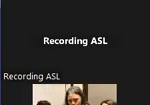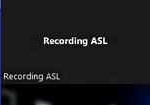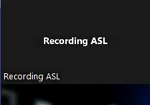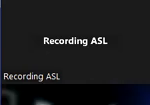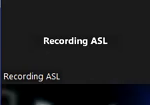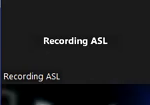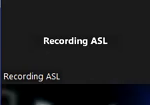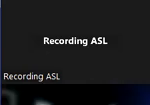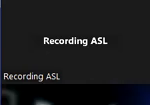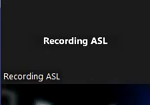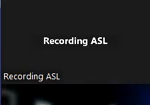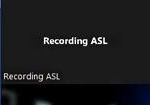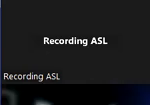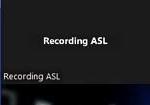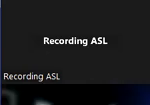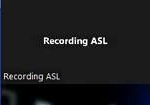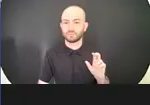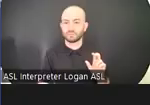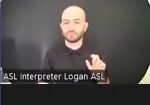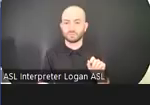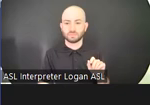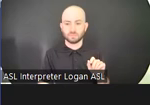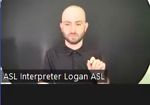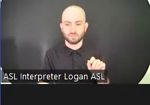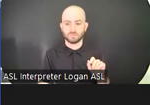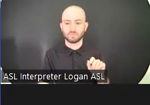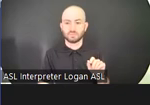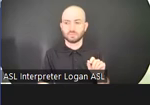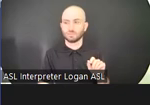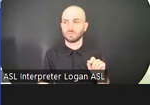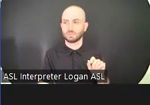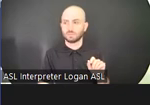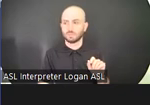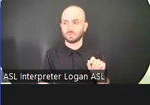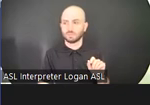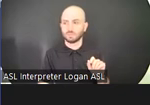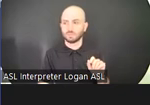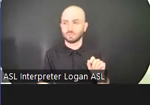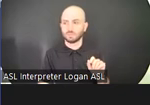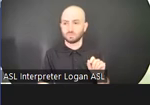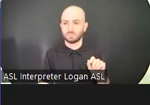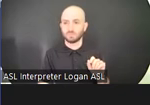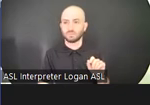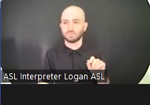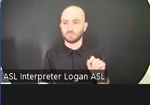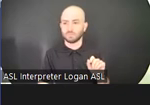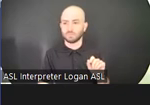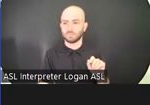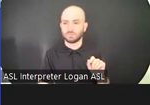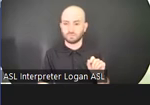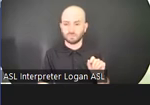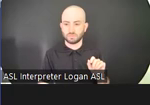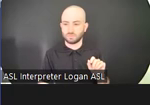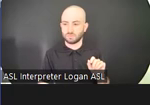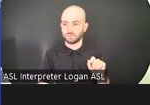And then I'll watch the chat and you just need to tell me when you want to. Oh, don't worry about the chat, Tammy. No. Okay.